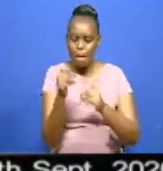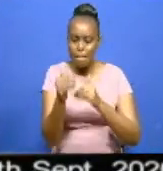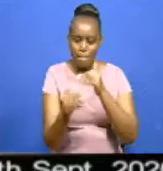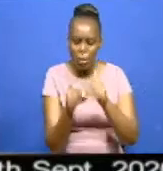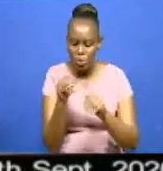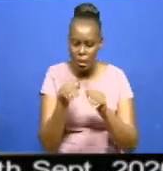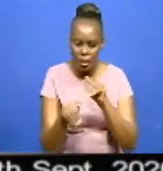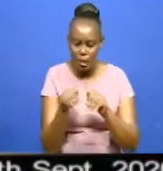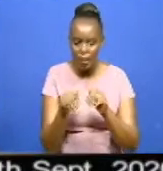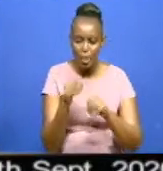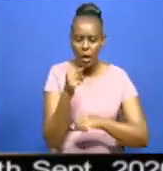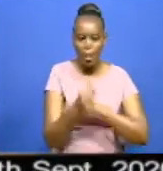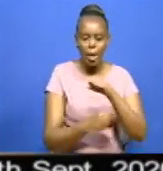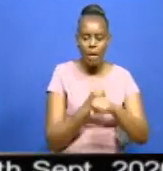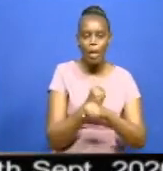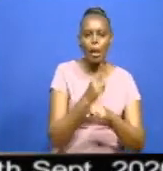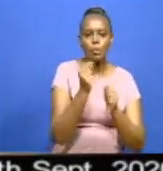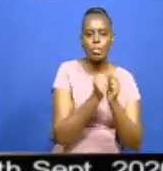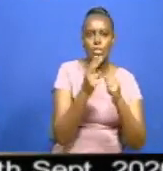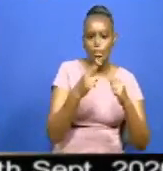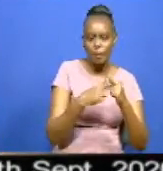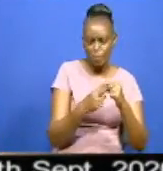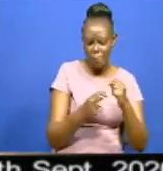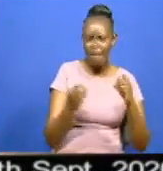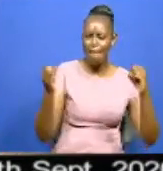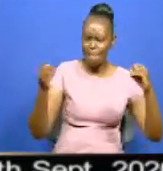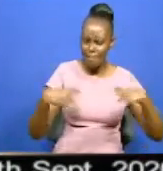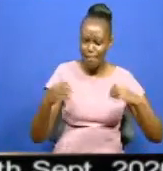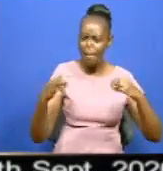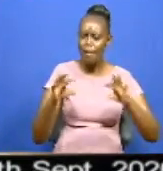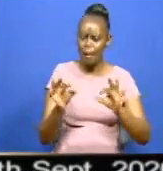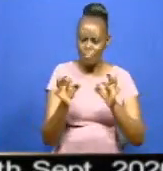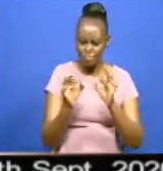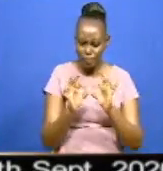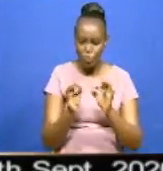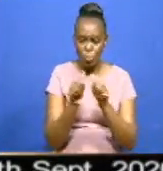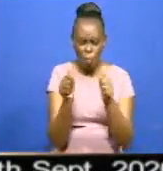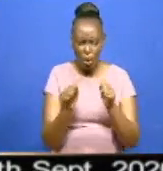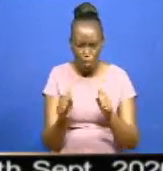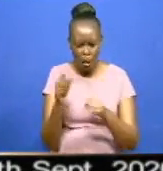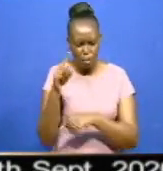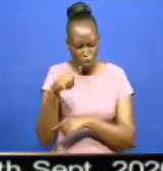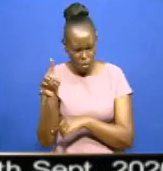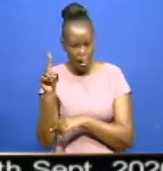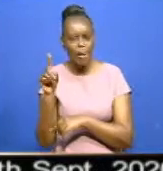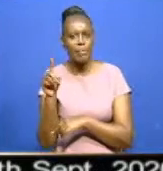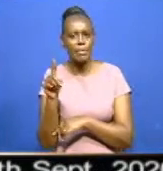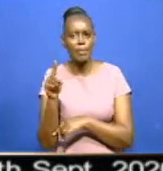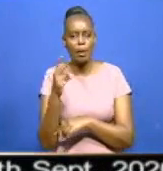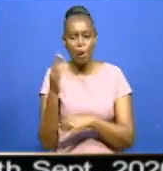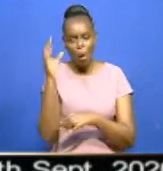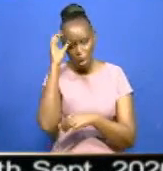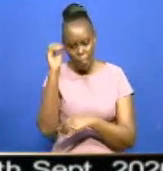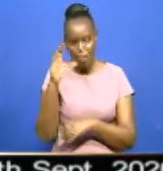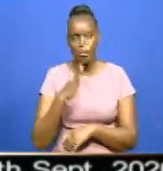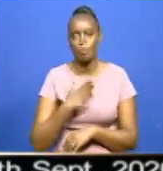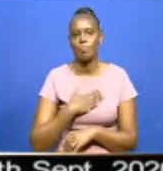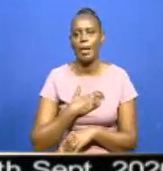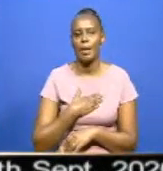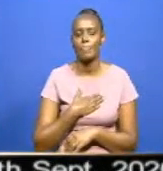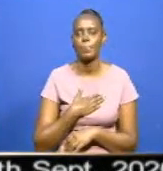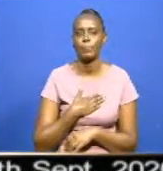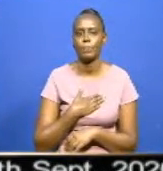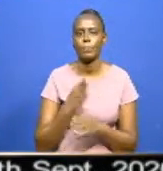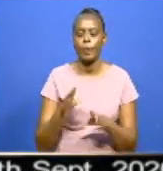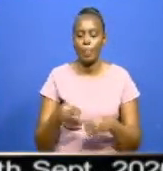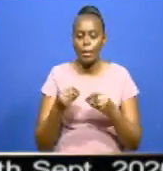in 2017, Honorable Speaker, came out very, very distinctive, very accurate, and in my opinion, Honorable Speaker, it